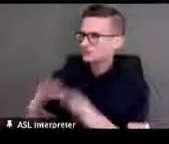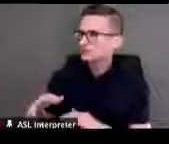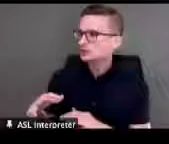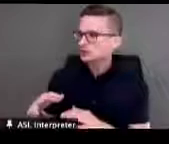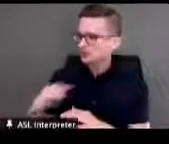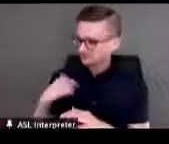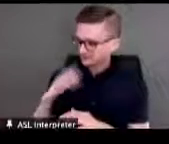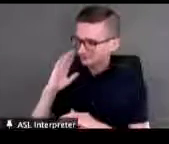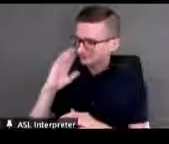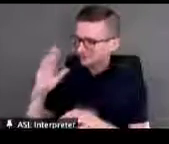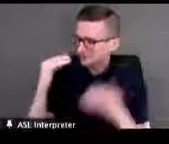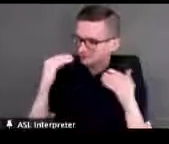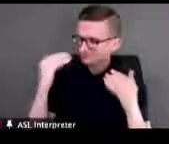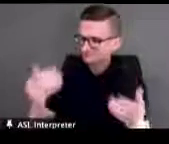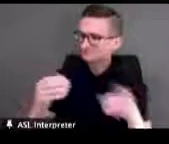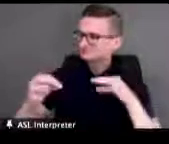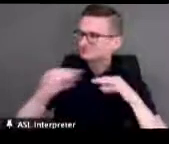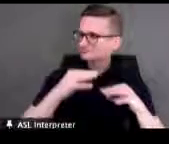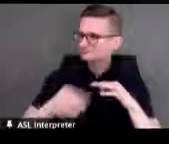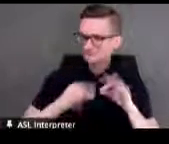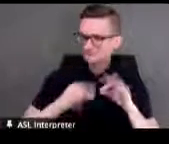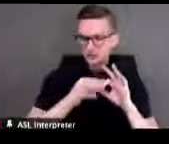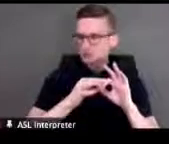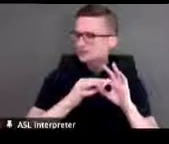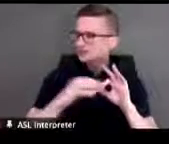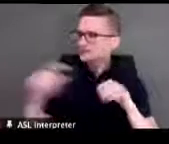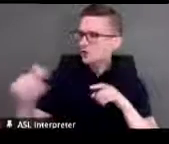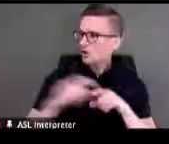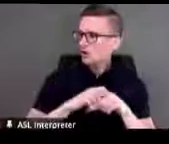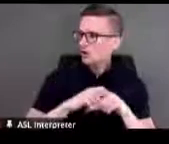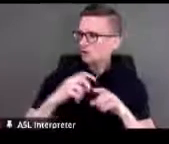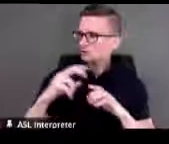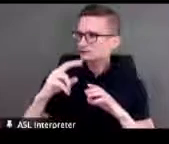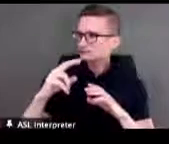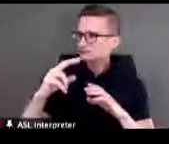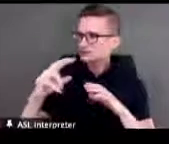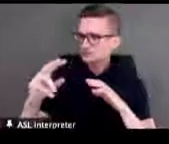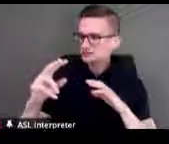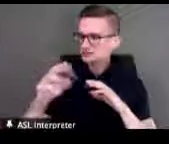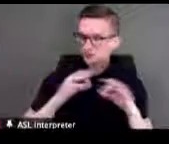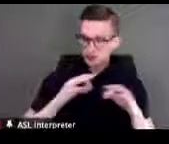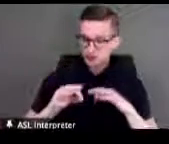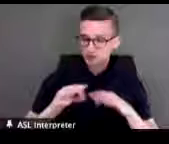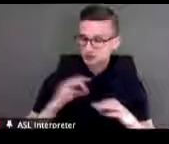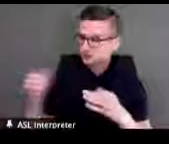go ahead and give the call-in instructions. Would these be the full call-in instructions?